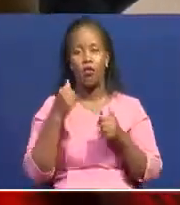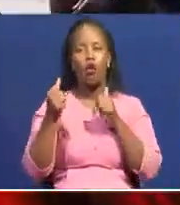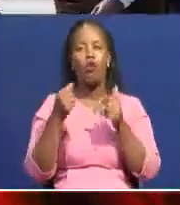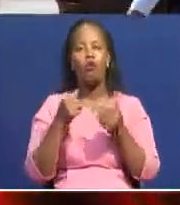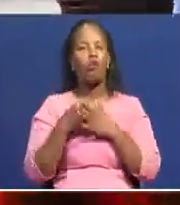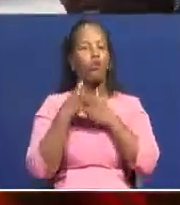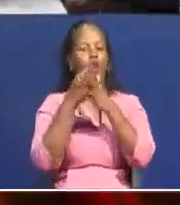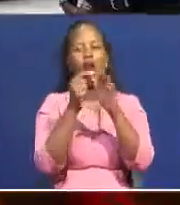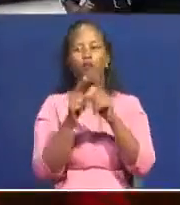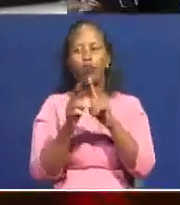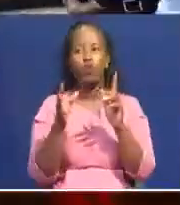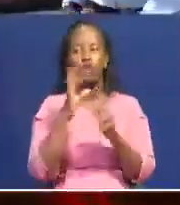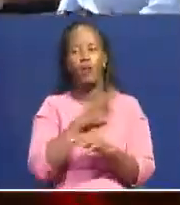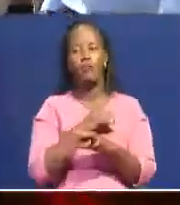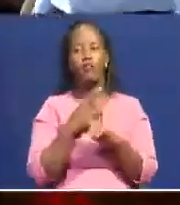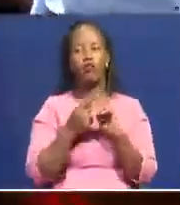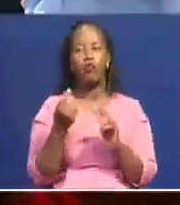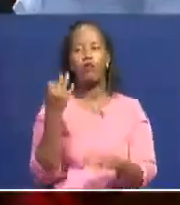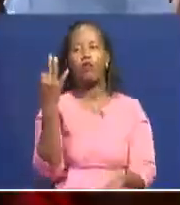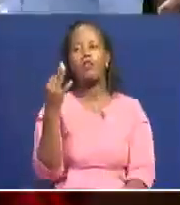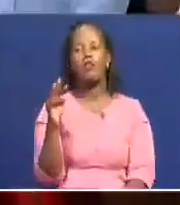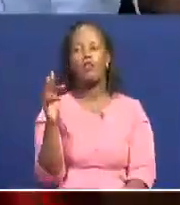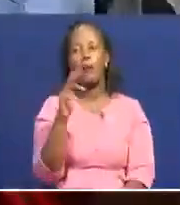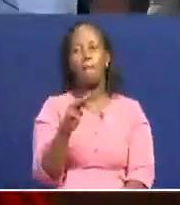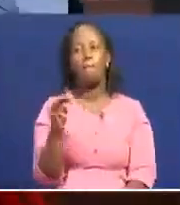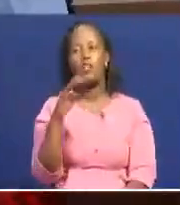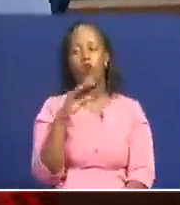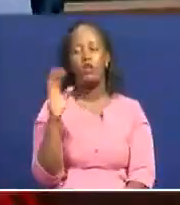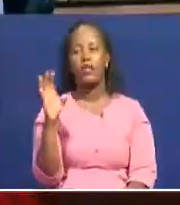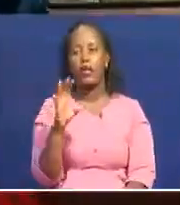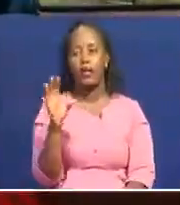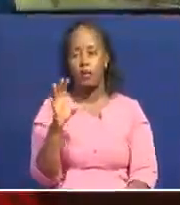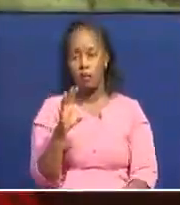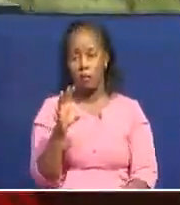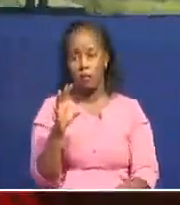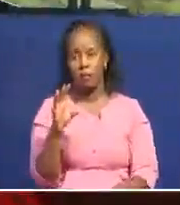million customers. Frederick Moki for Lunchtime News.